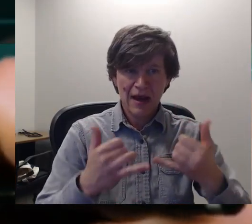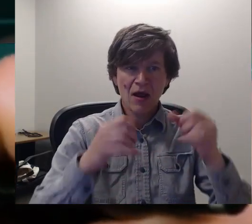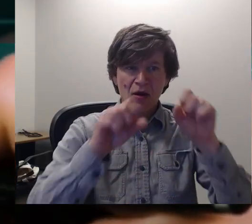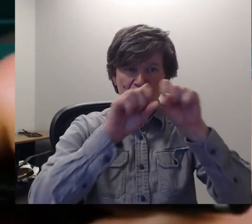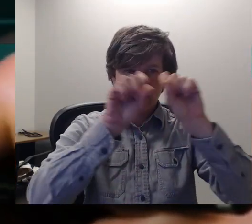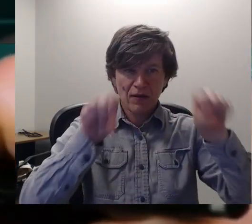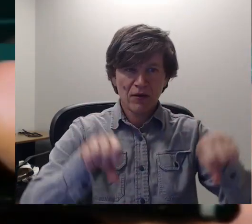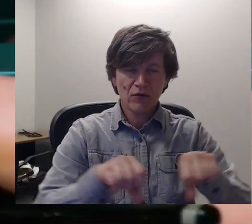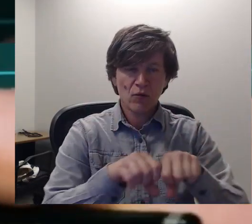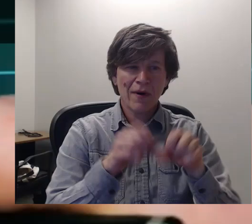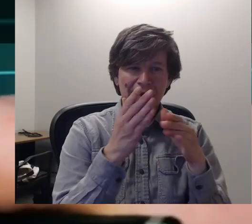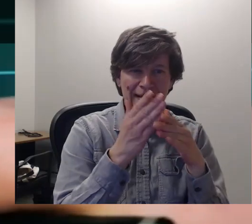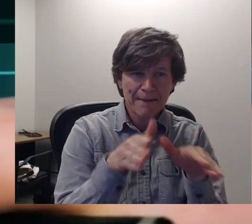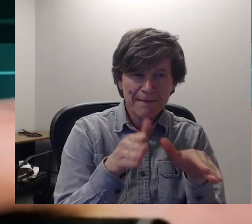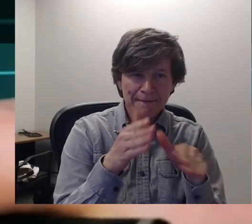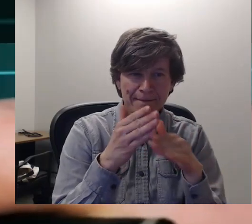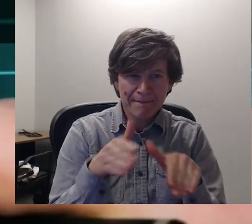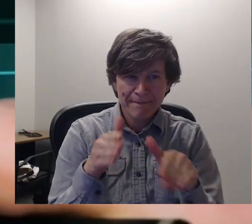spaces.